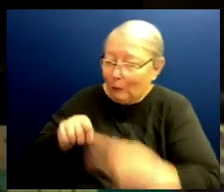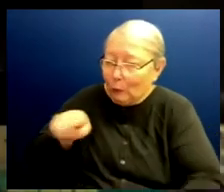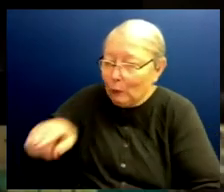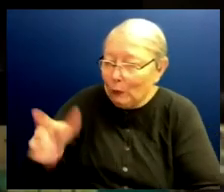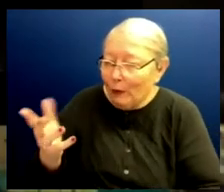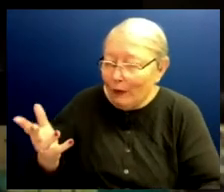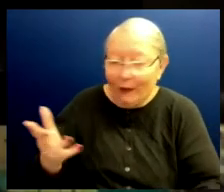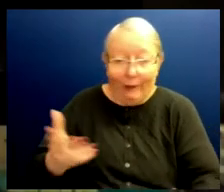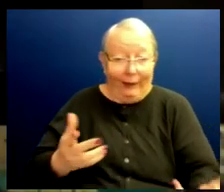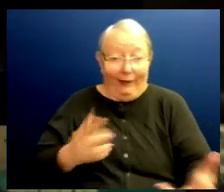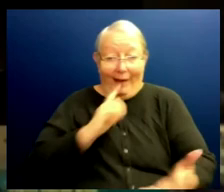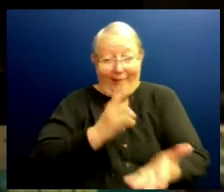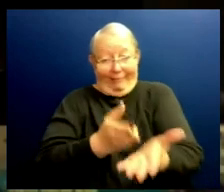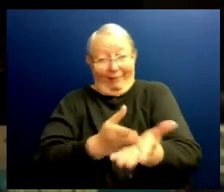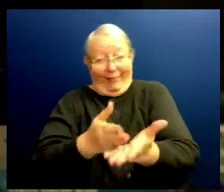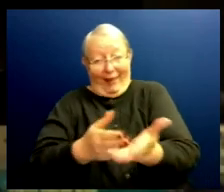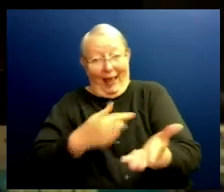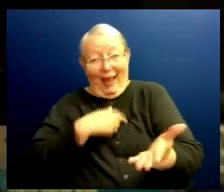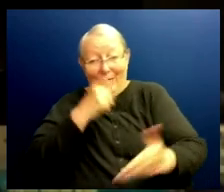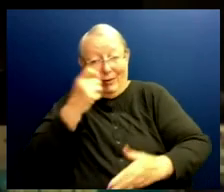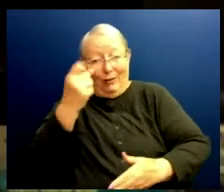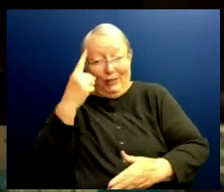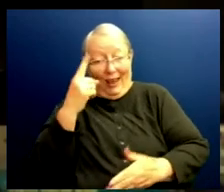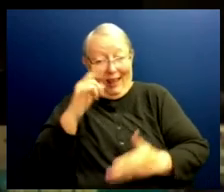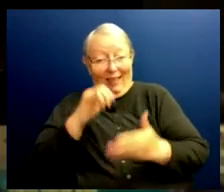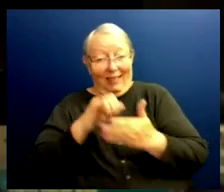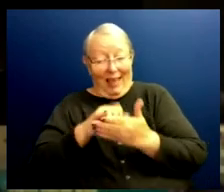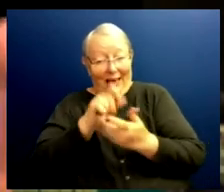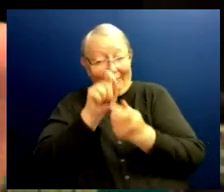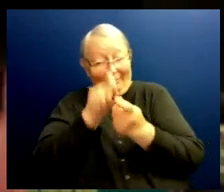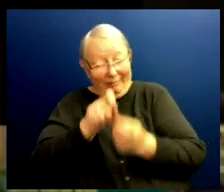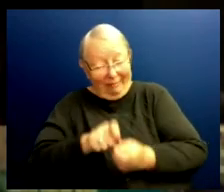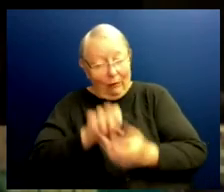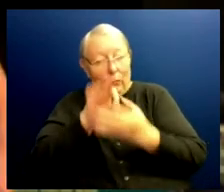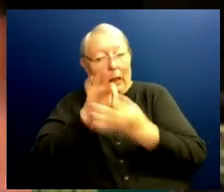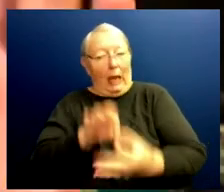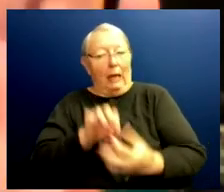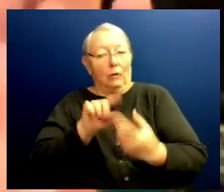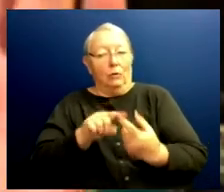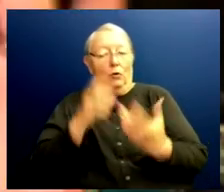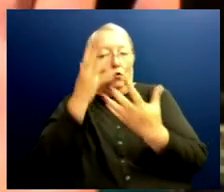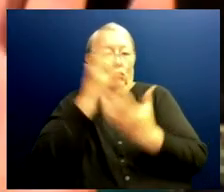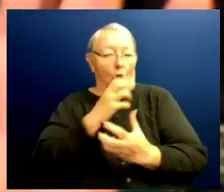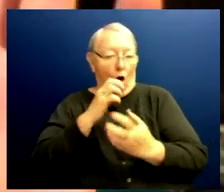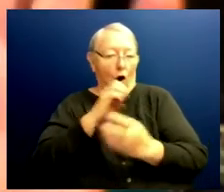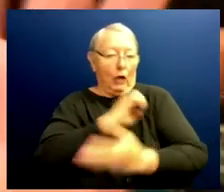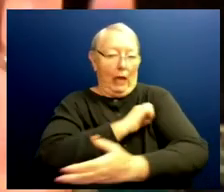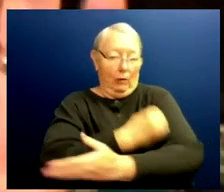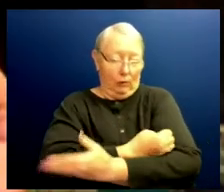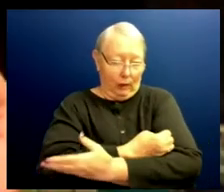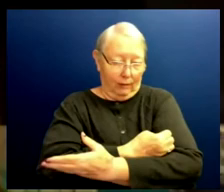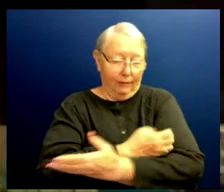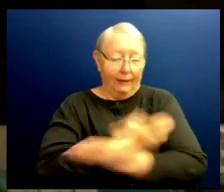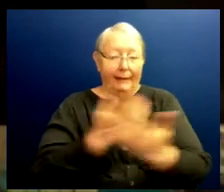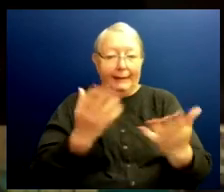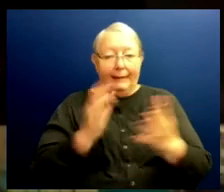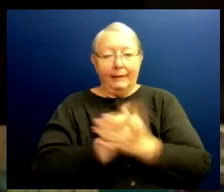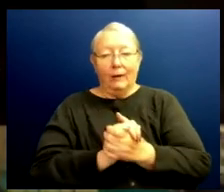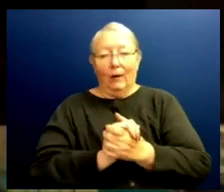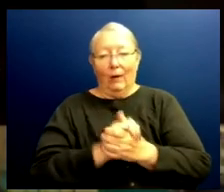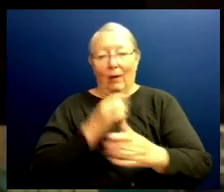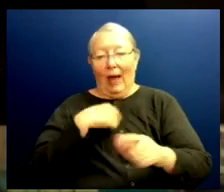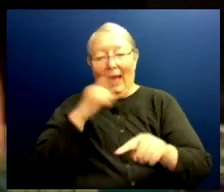really understand the detailed physics that goes into this. In any event, so I'm afraid I cannot